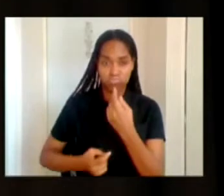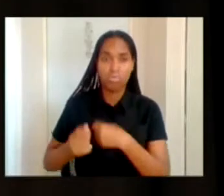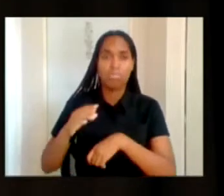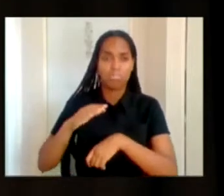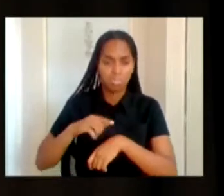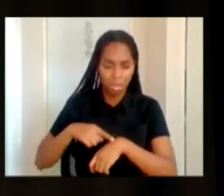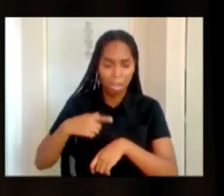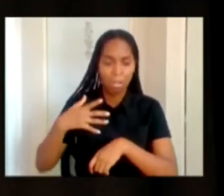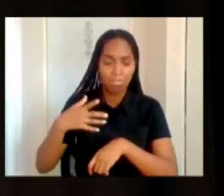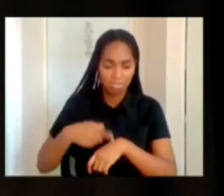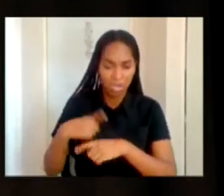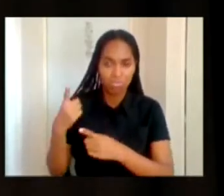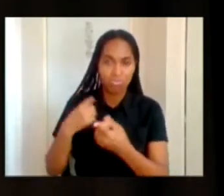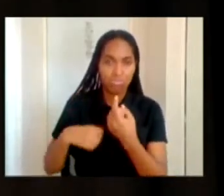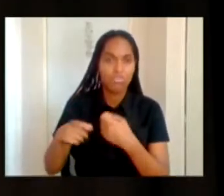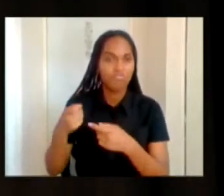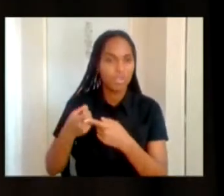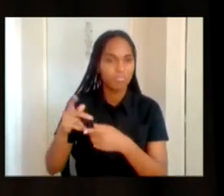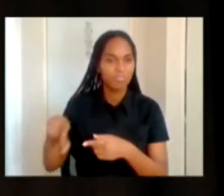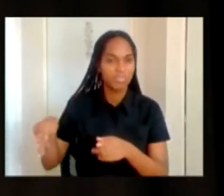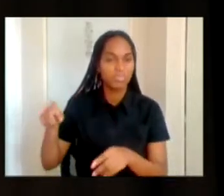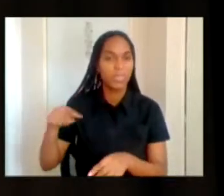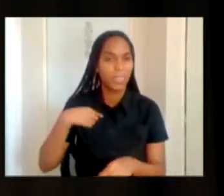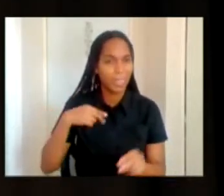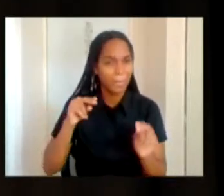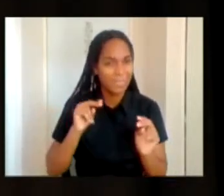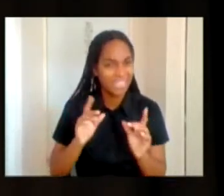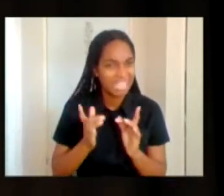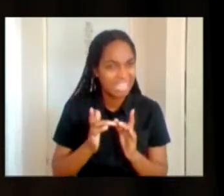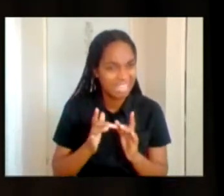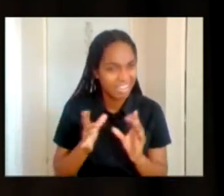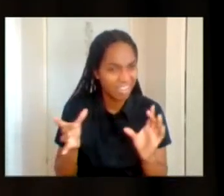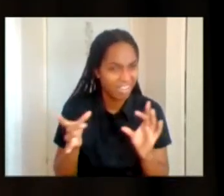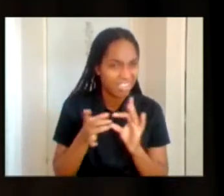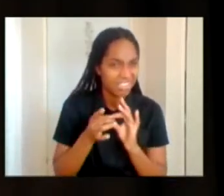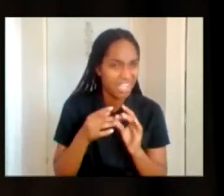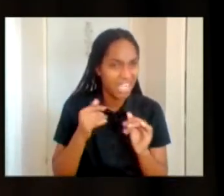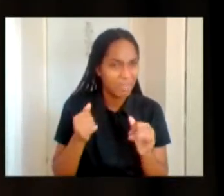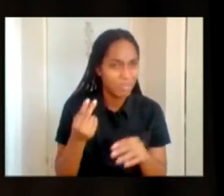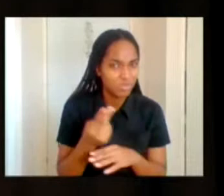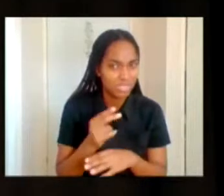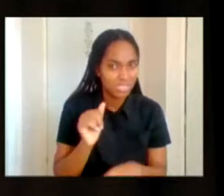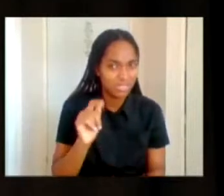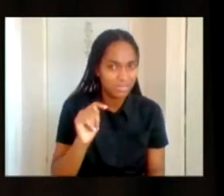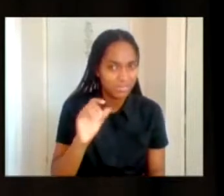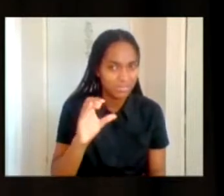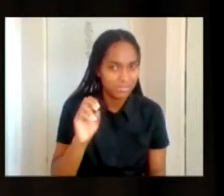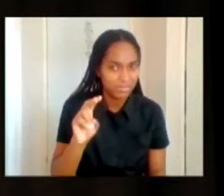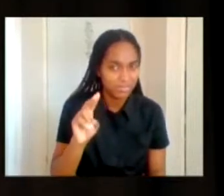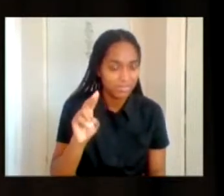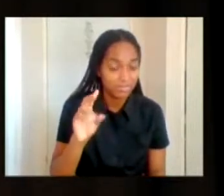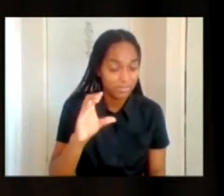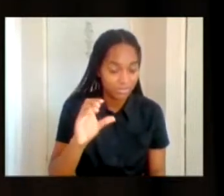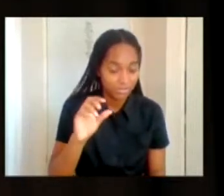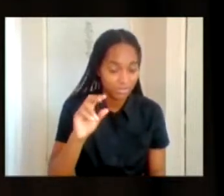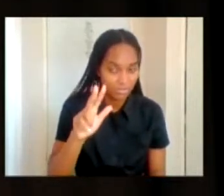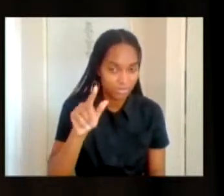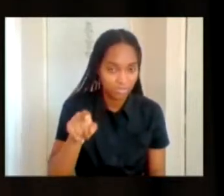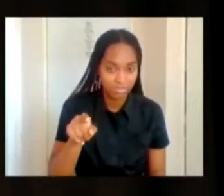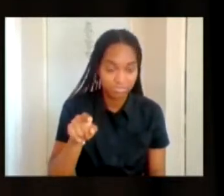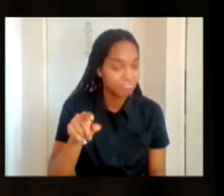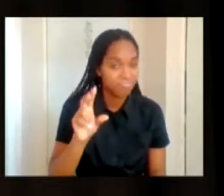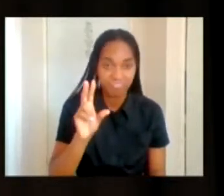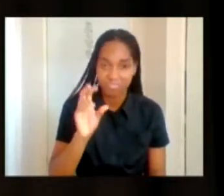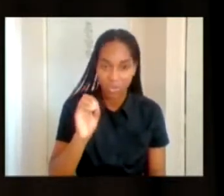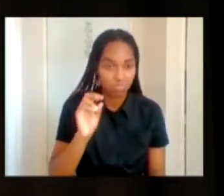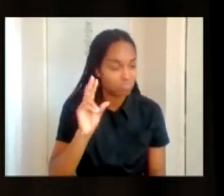is from the consumers, do I need an internet connection in order to use ATSC 3.0? The answer is no, you do